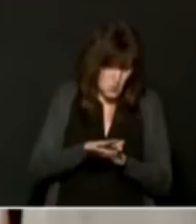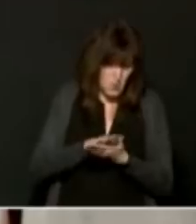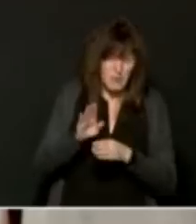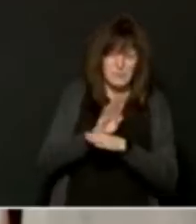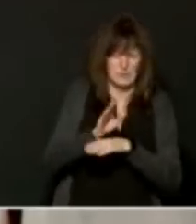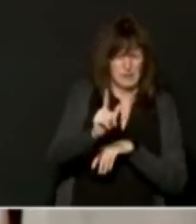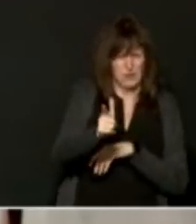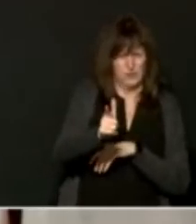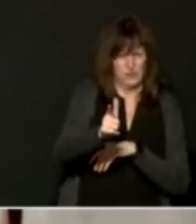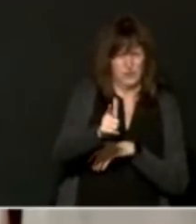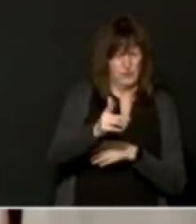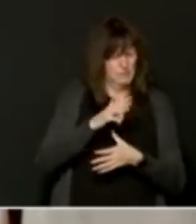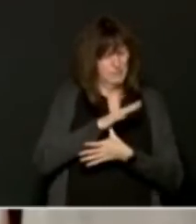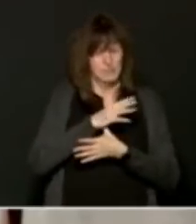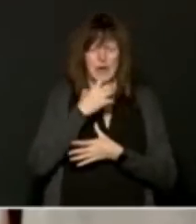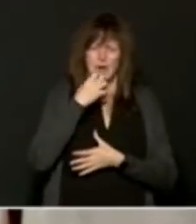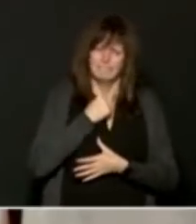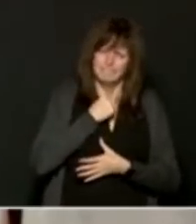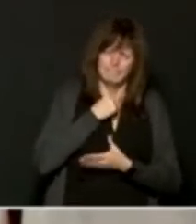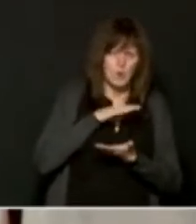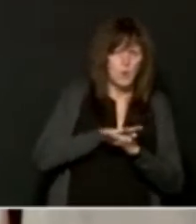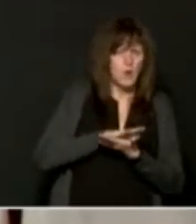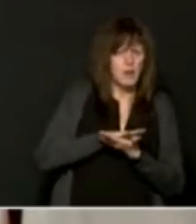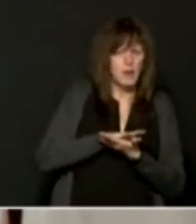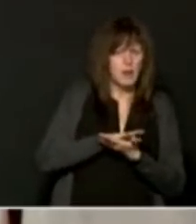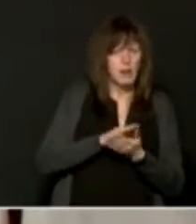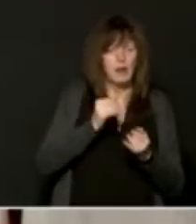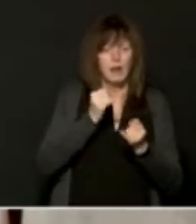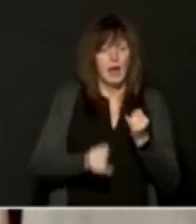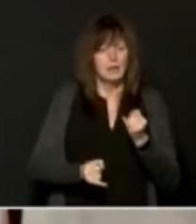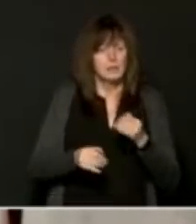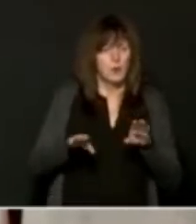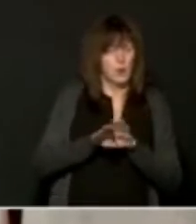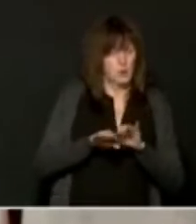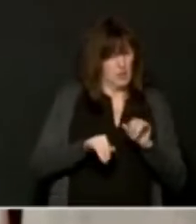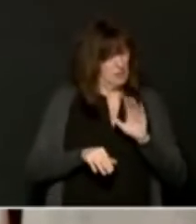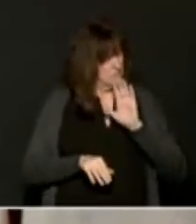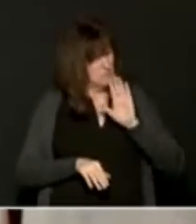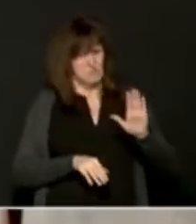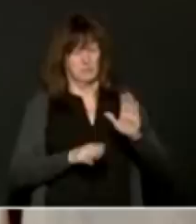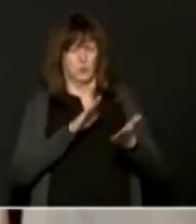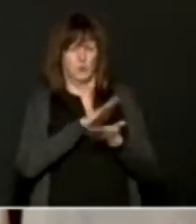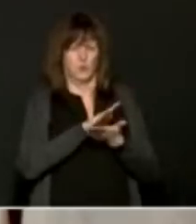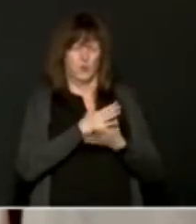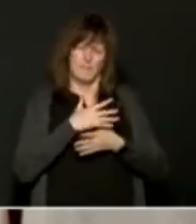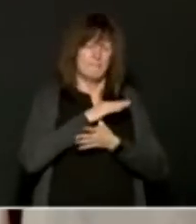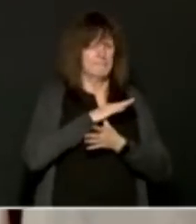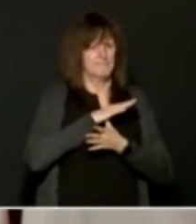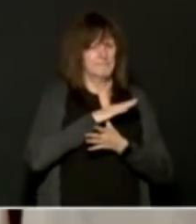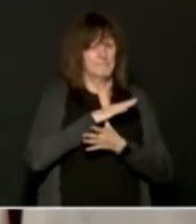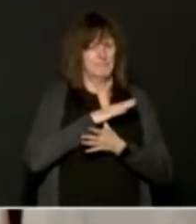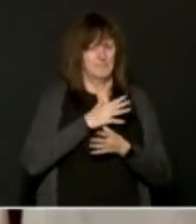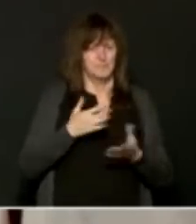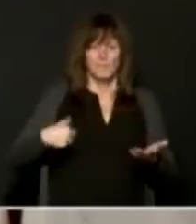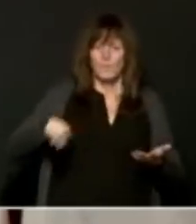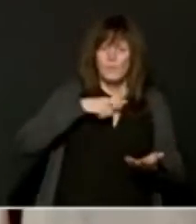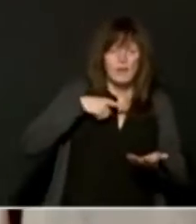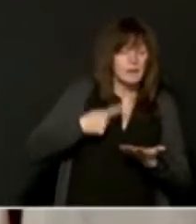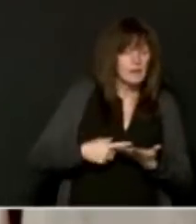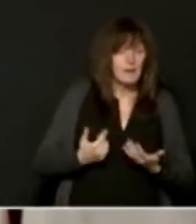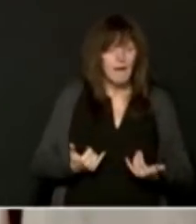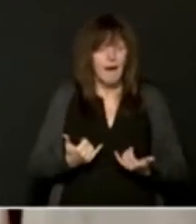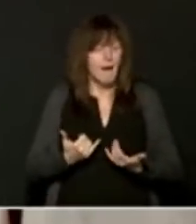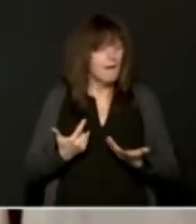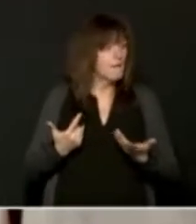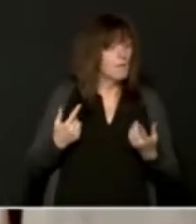and last to close. So it's definitely being discussed. I can't tell you exactly when, but we want